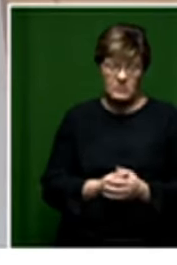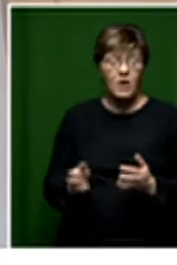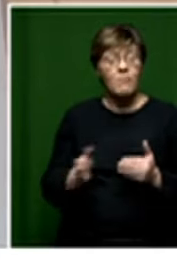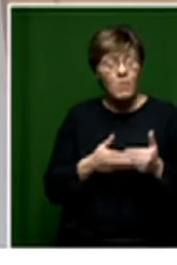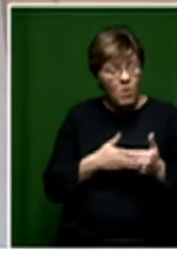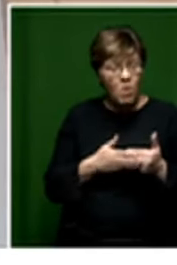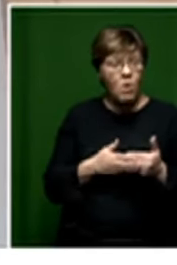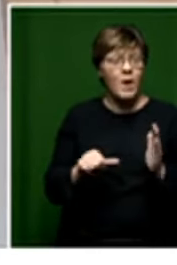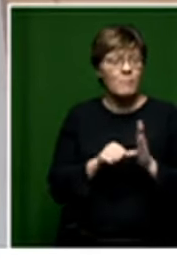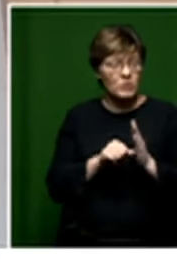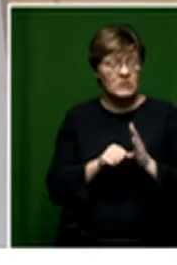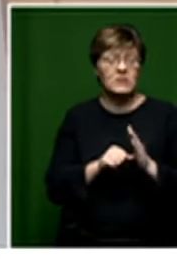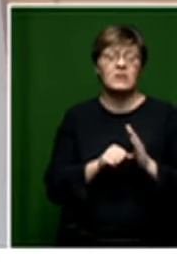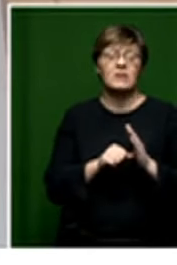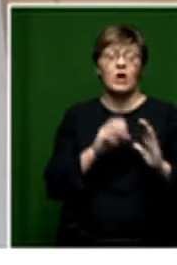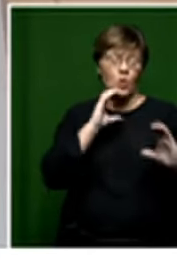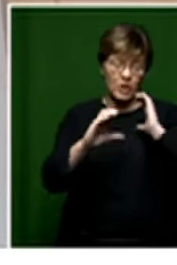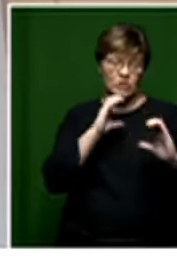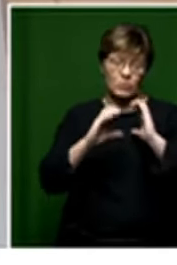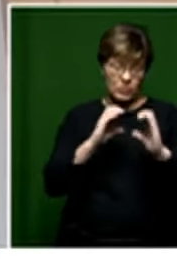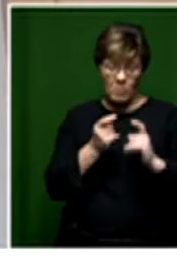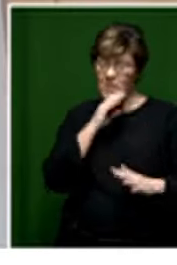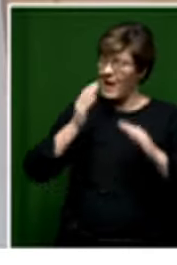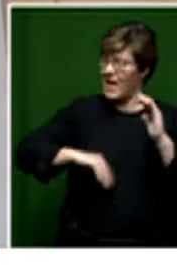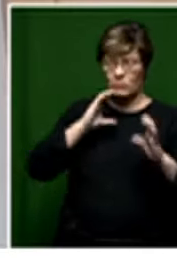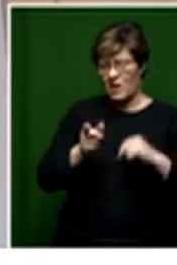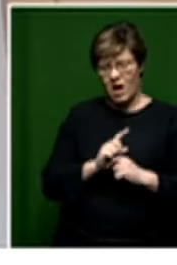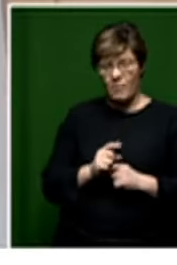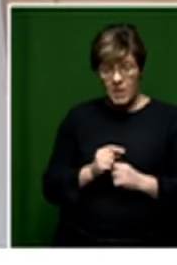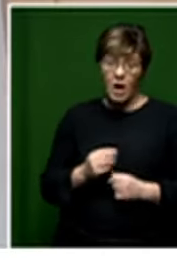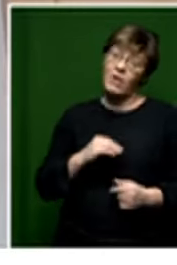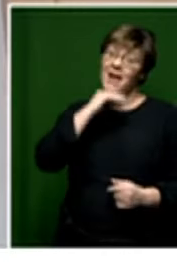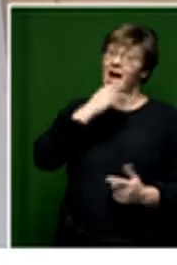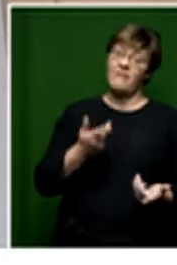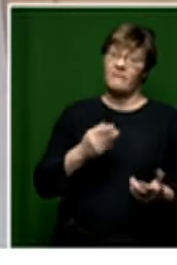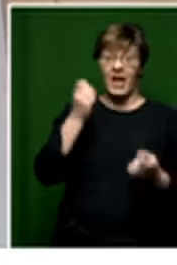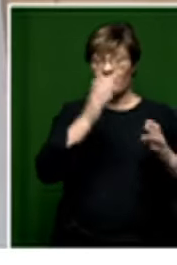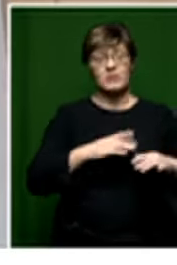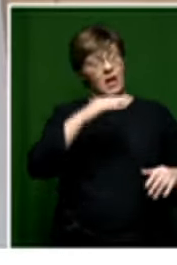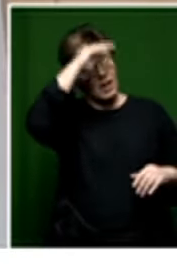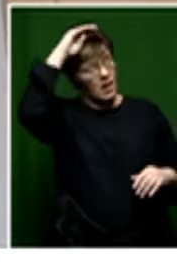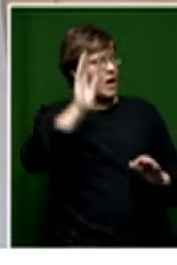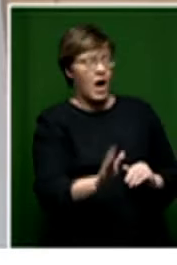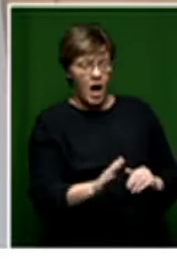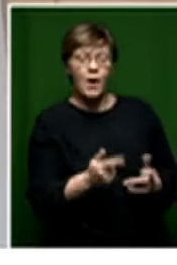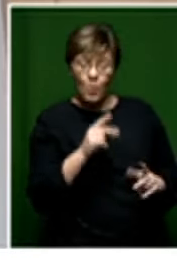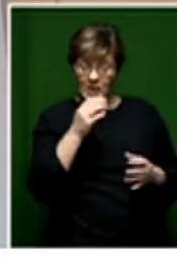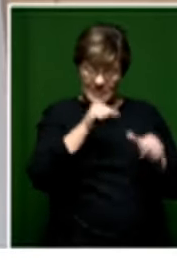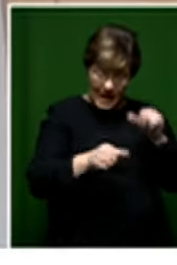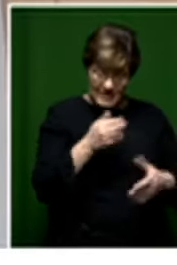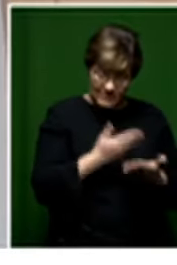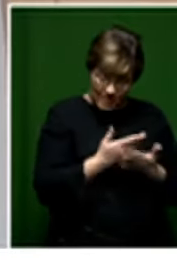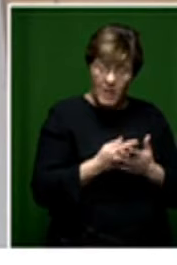more communication, not less. We're not saturated with information, we always need more as the science becomes